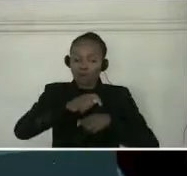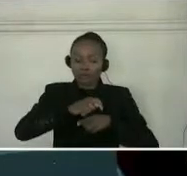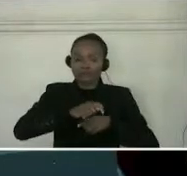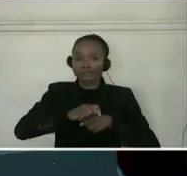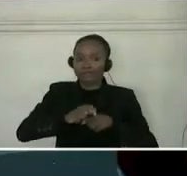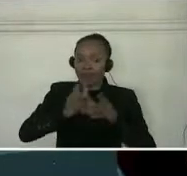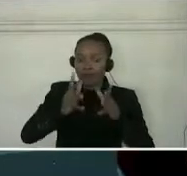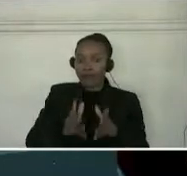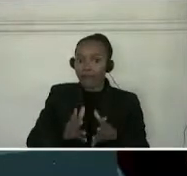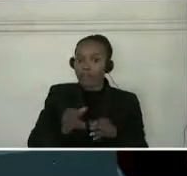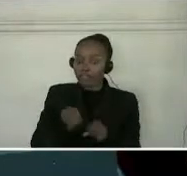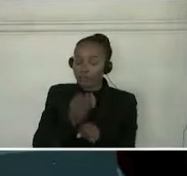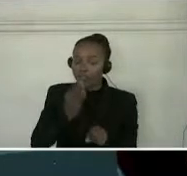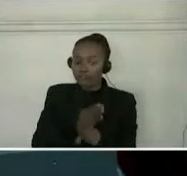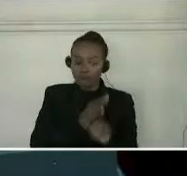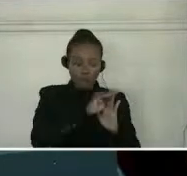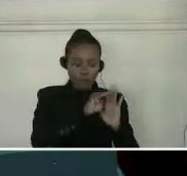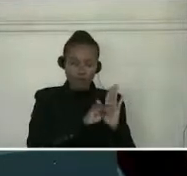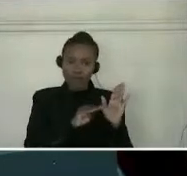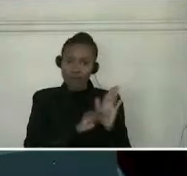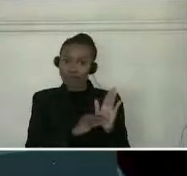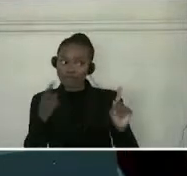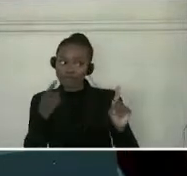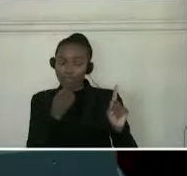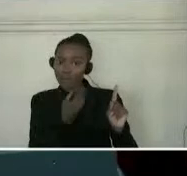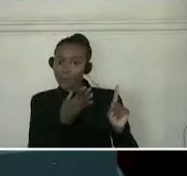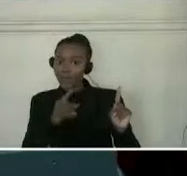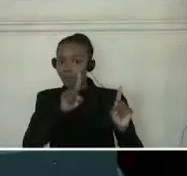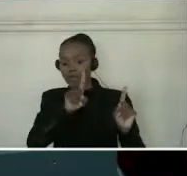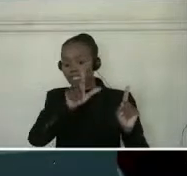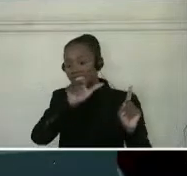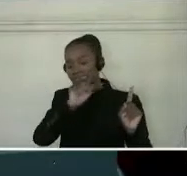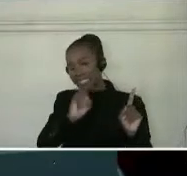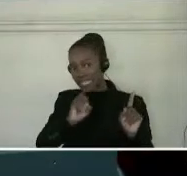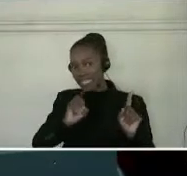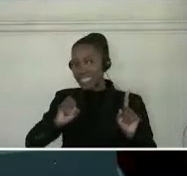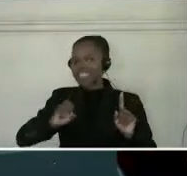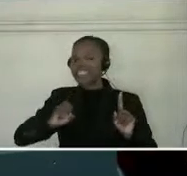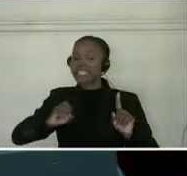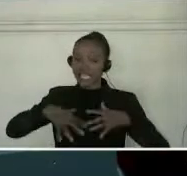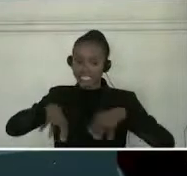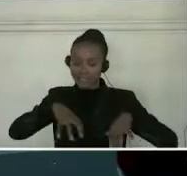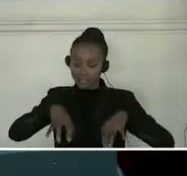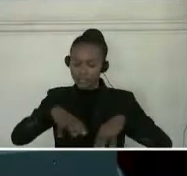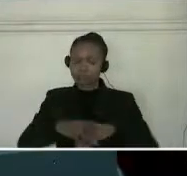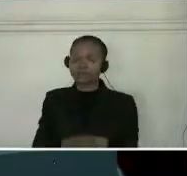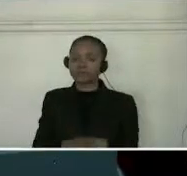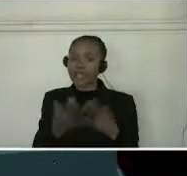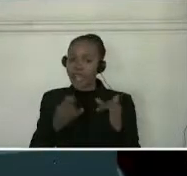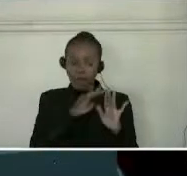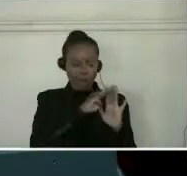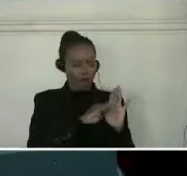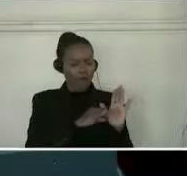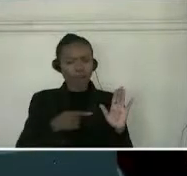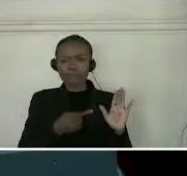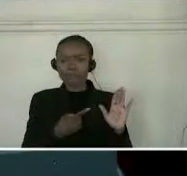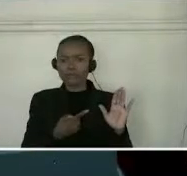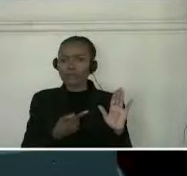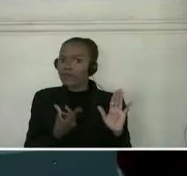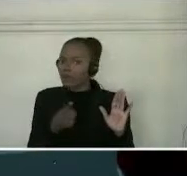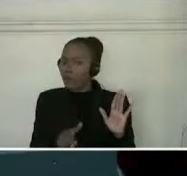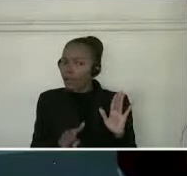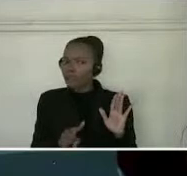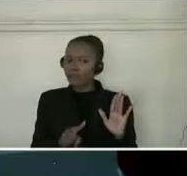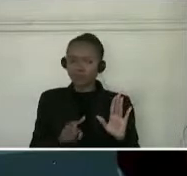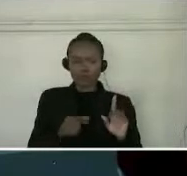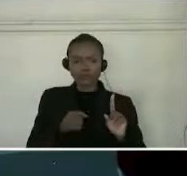the 160 targeted activity hubs the program will also fight against crime and other social